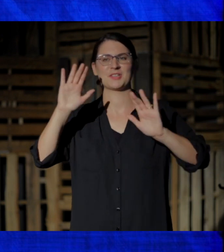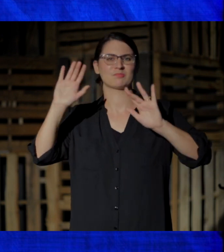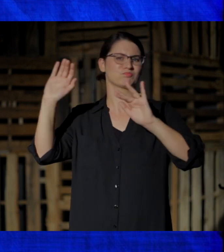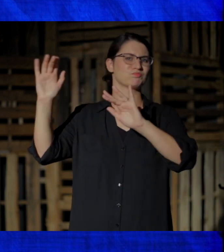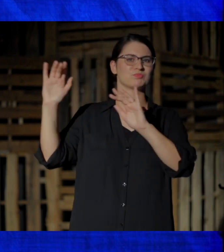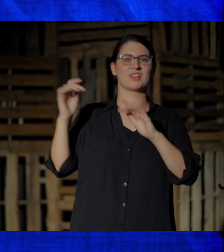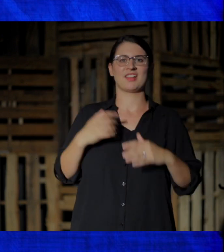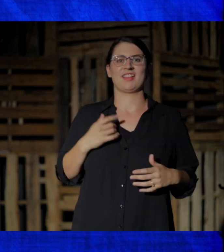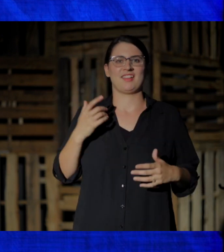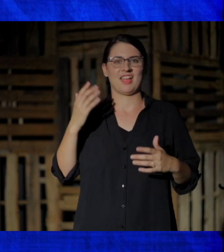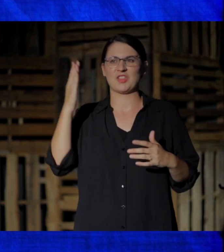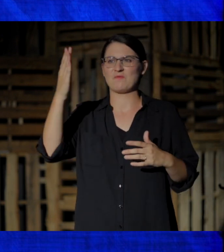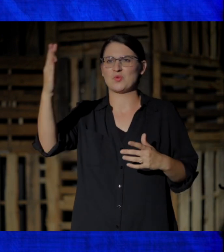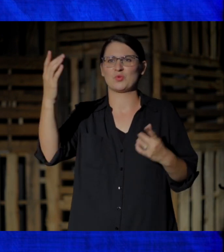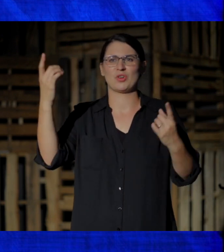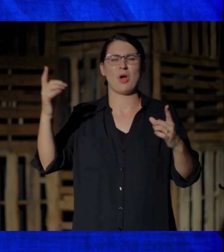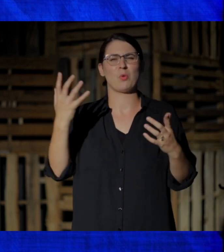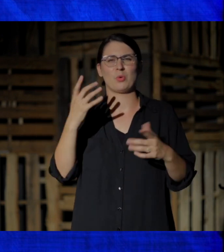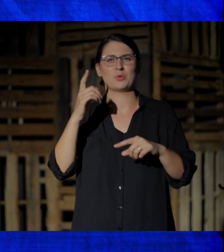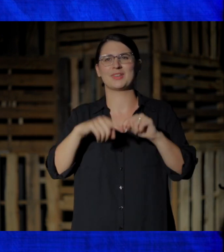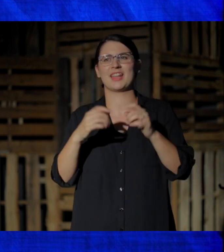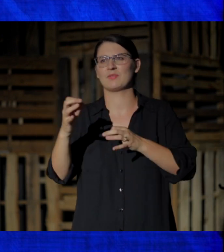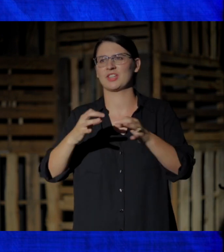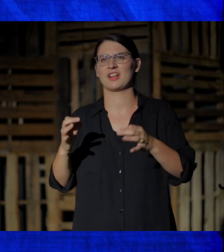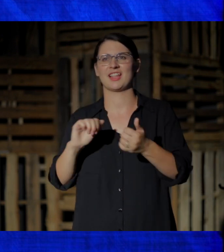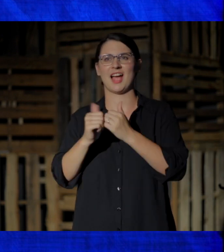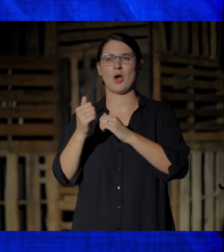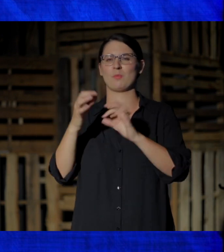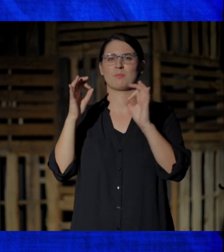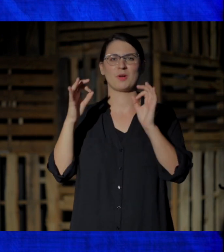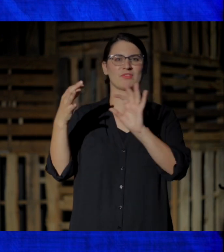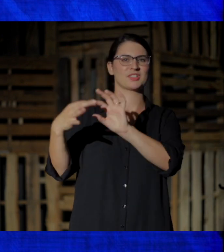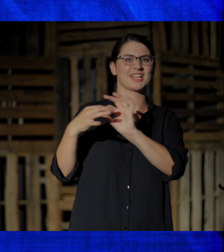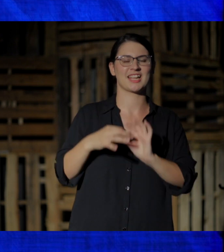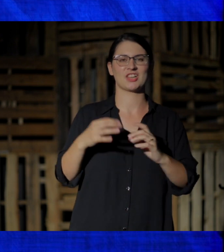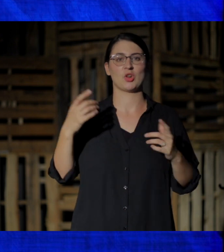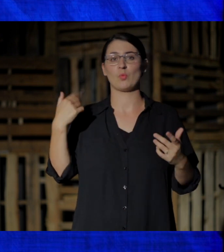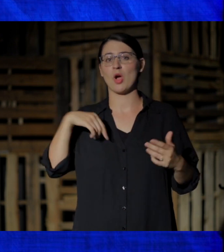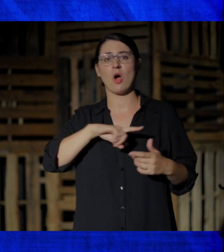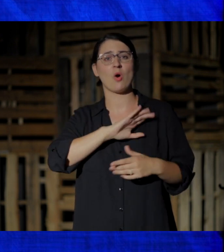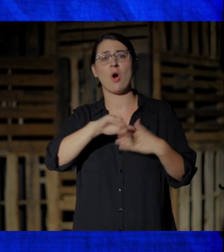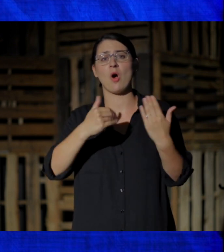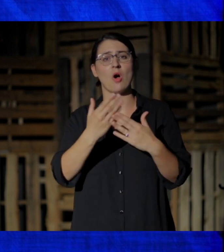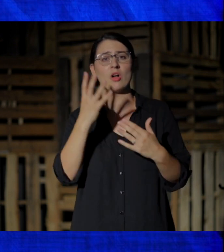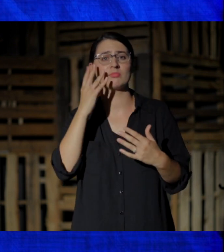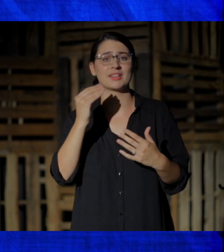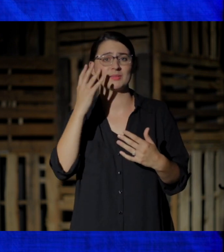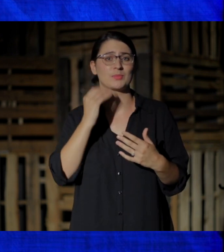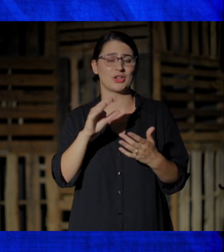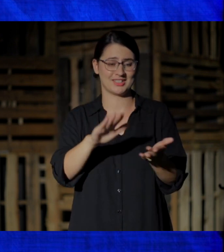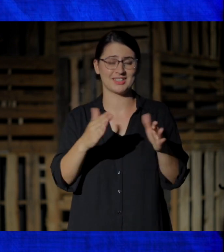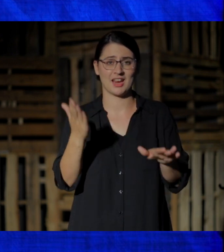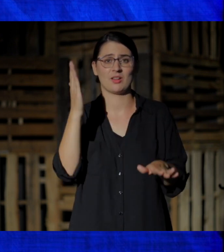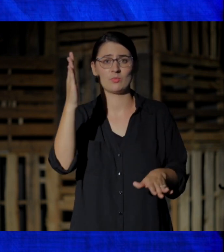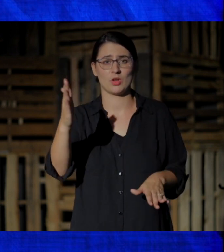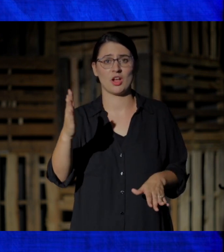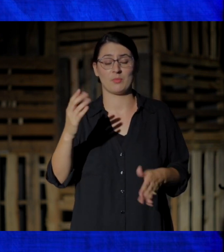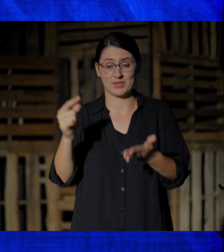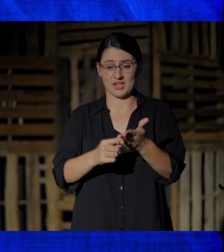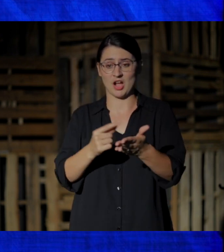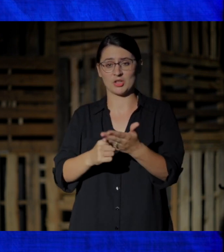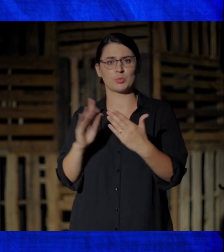describe the relevancy, because every one of us is going to face death. And the gospel gives us hope in something that there is no hope in.